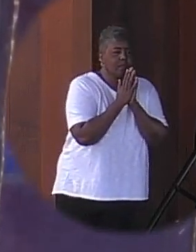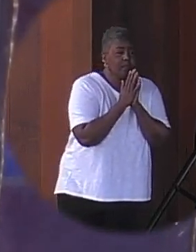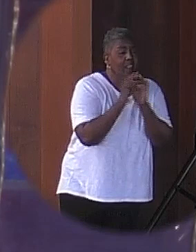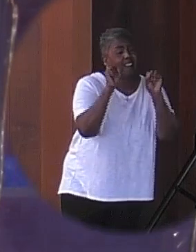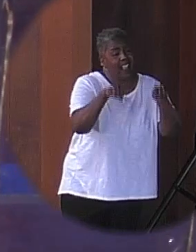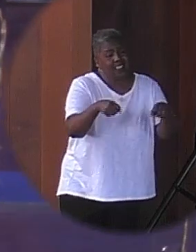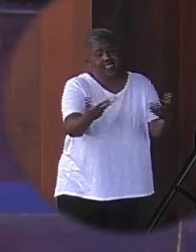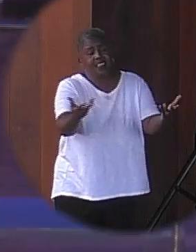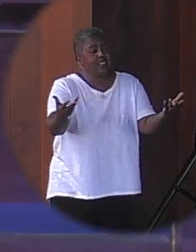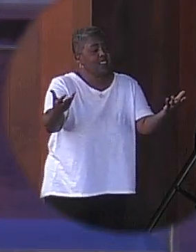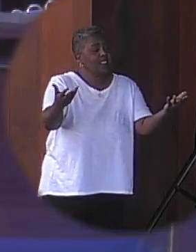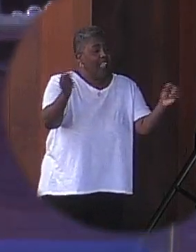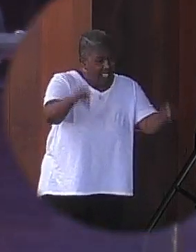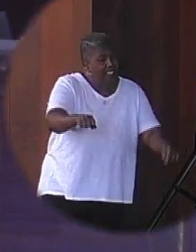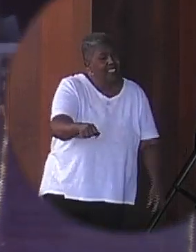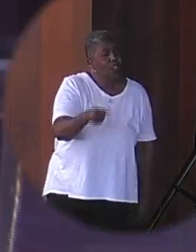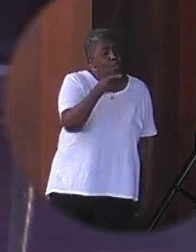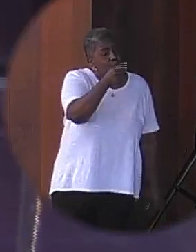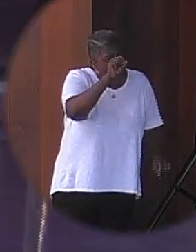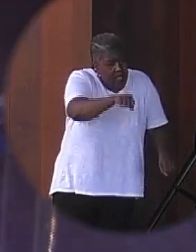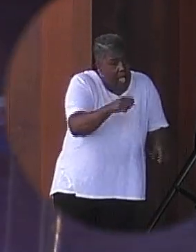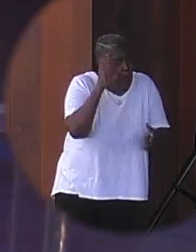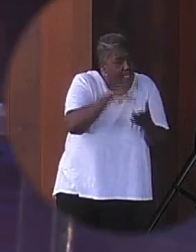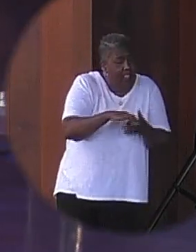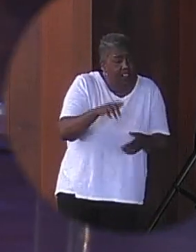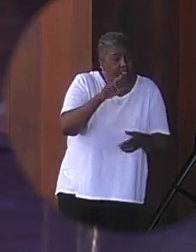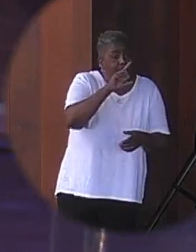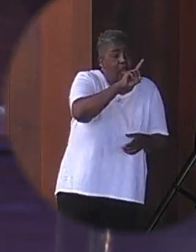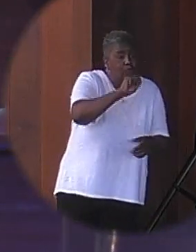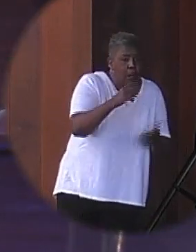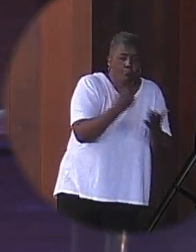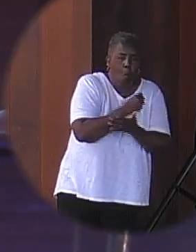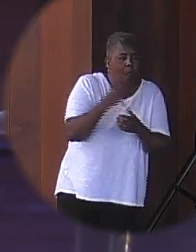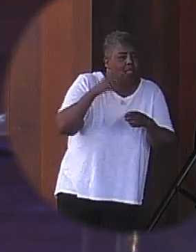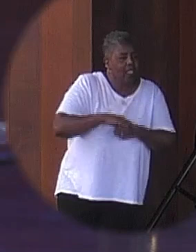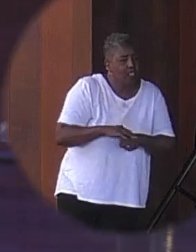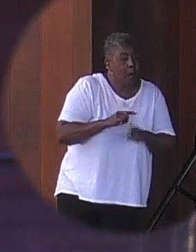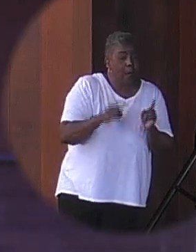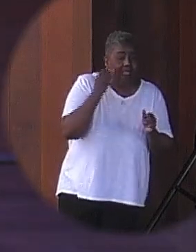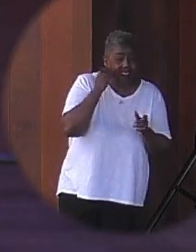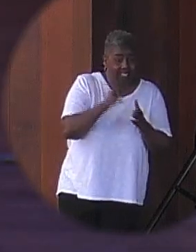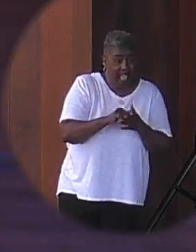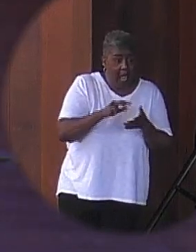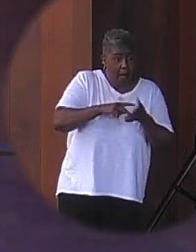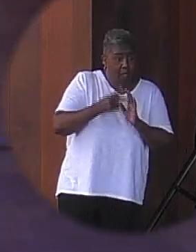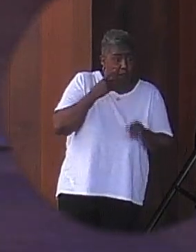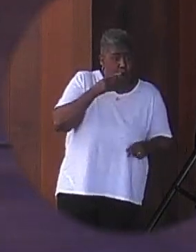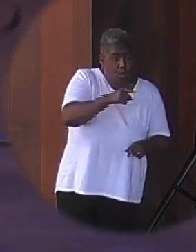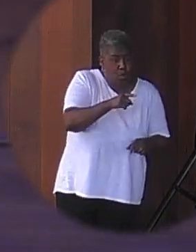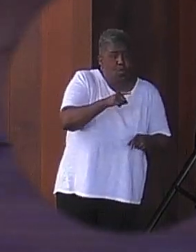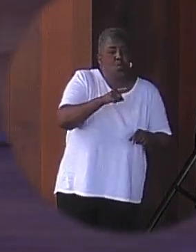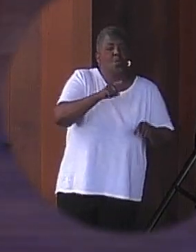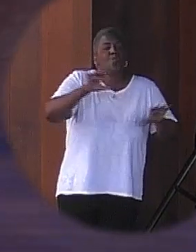So yes, you can believe Trump won the election. But if that causes you to act